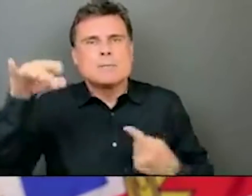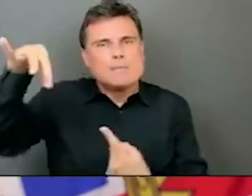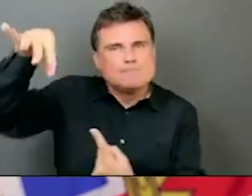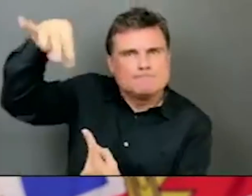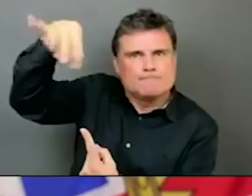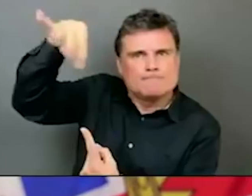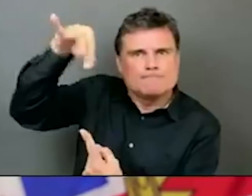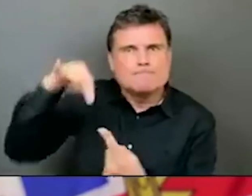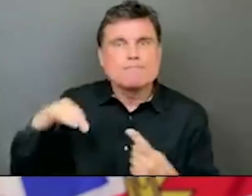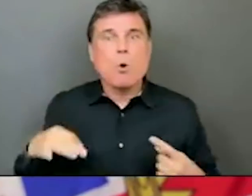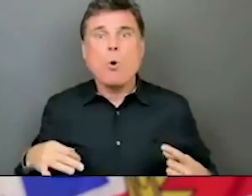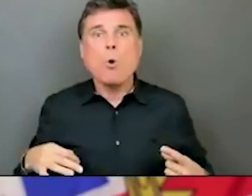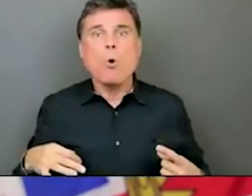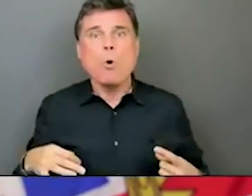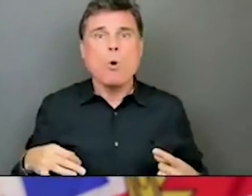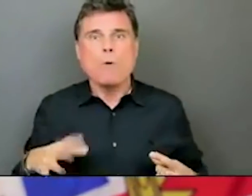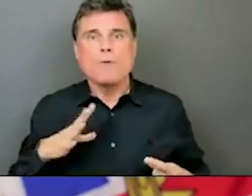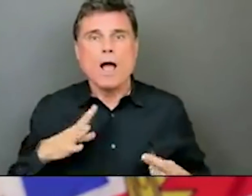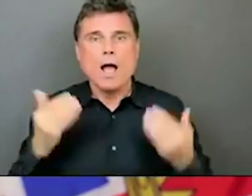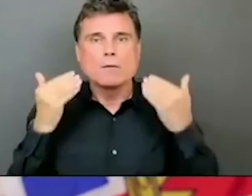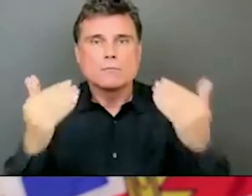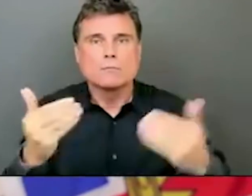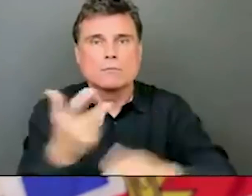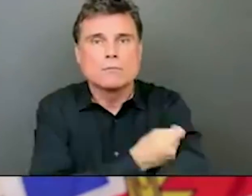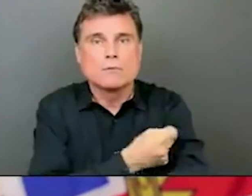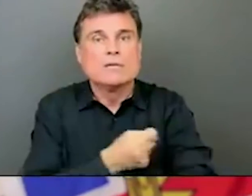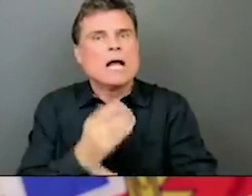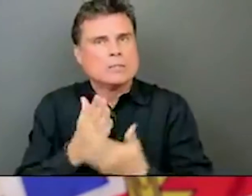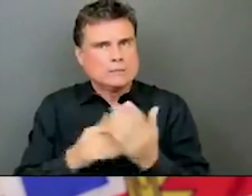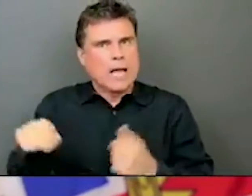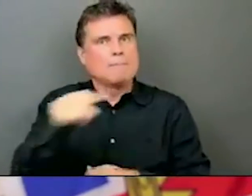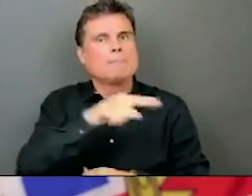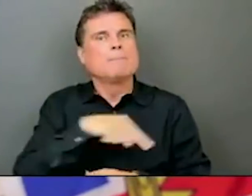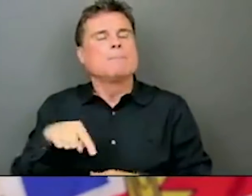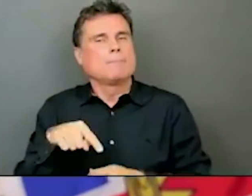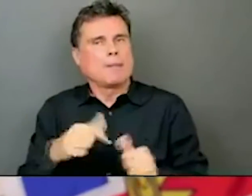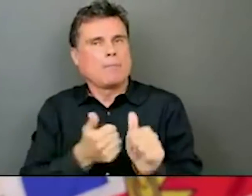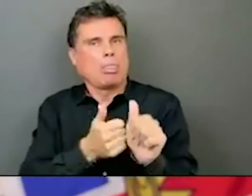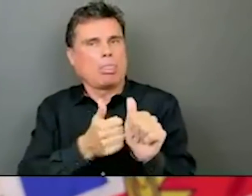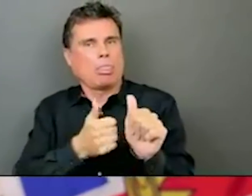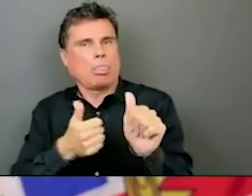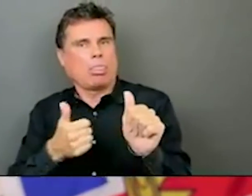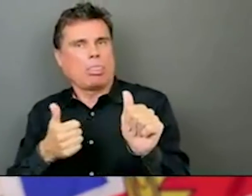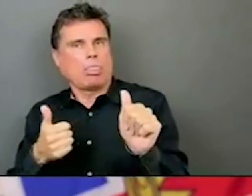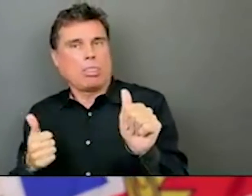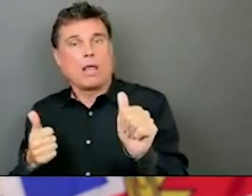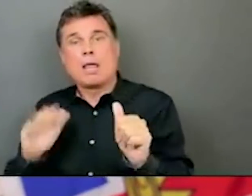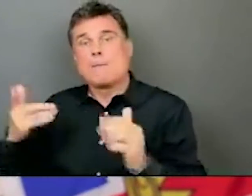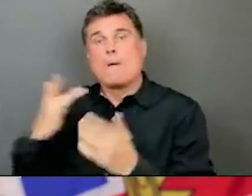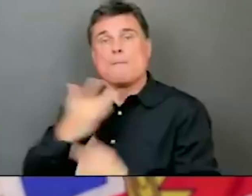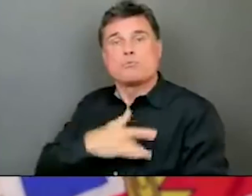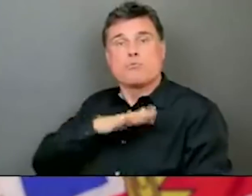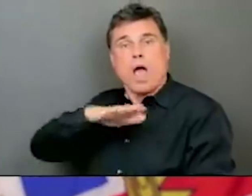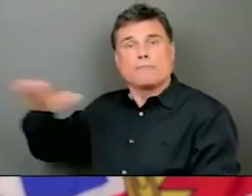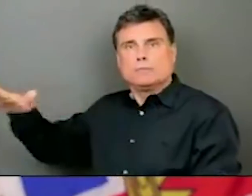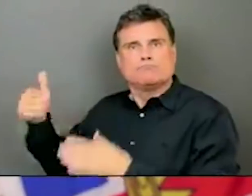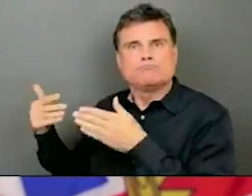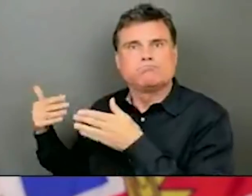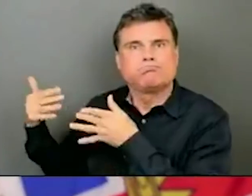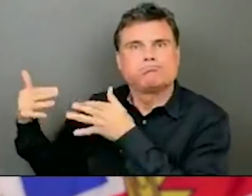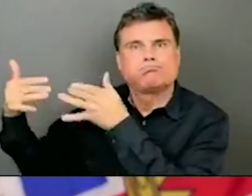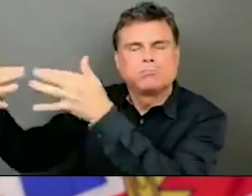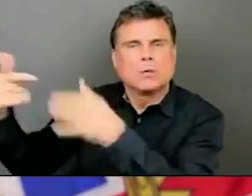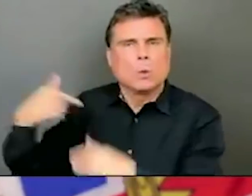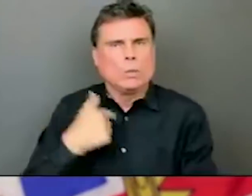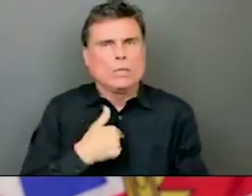try to move that forward? I mean, I see that BC is behind some provinces on both of those fronts. Yeah, so